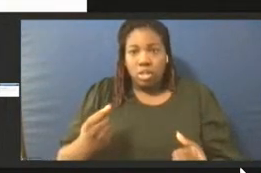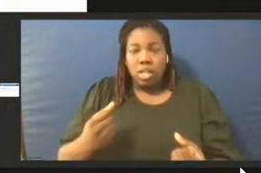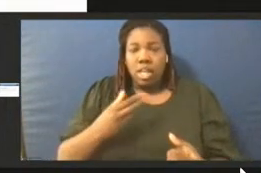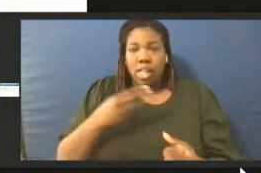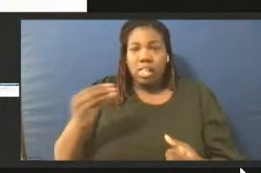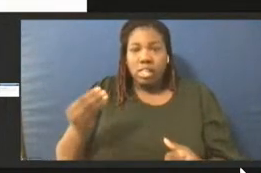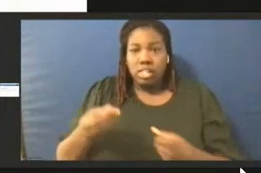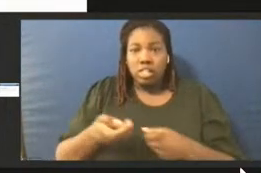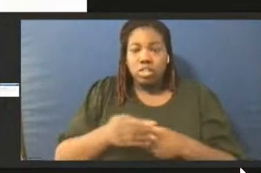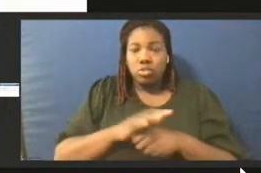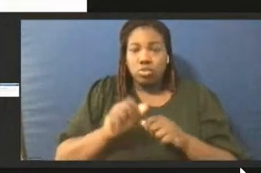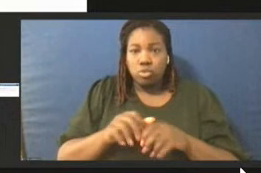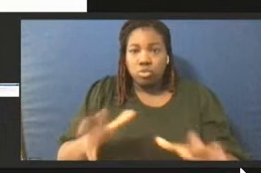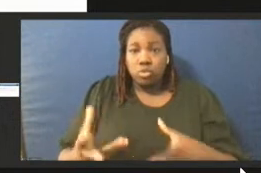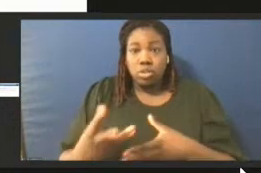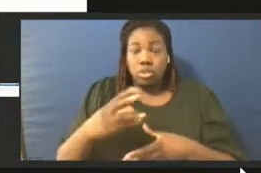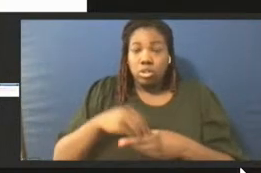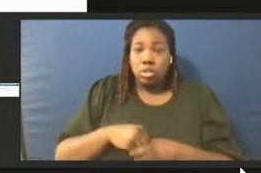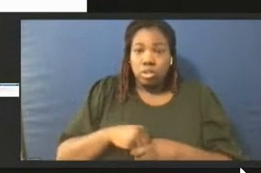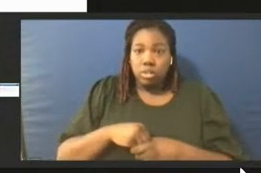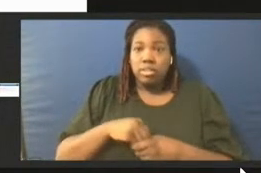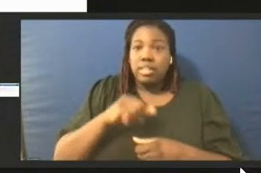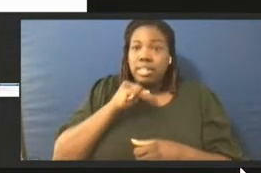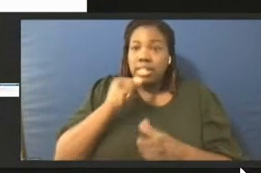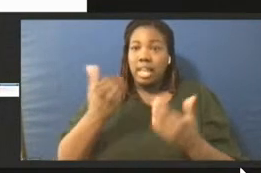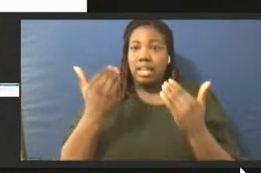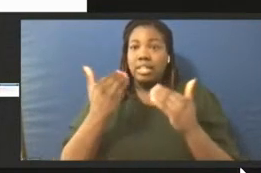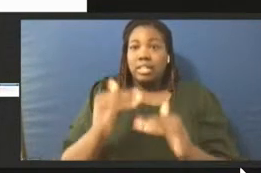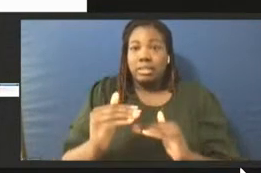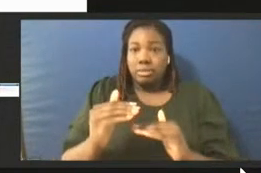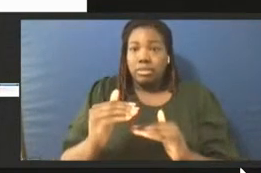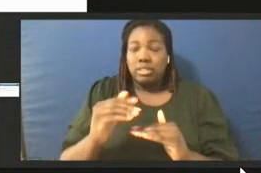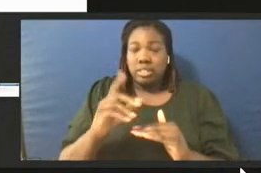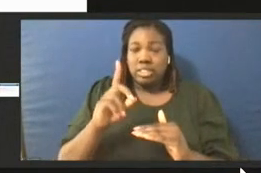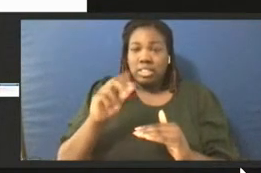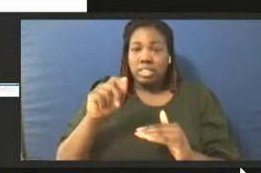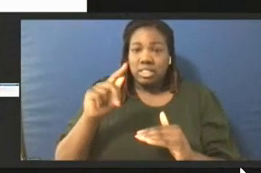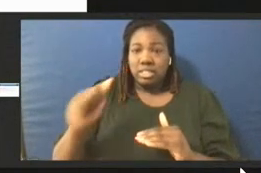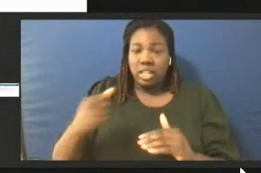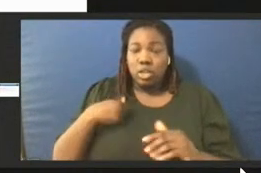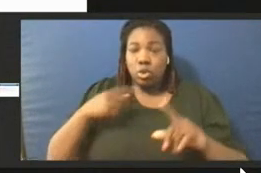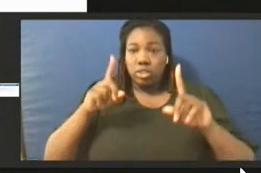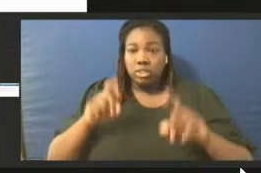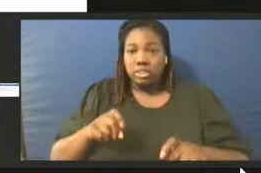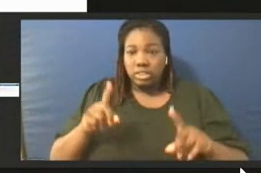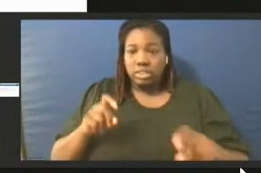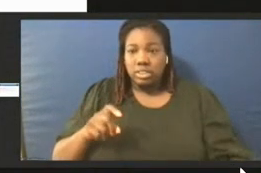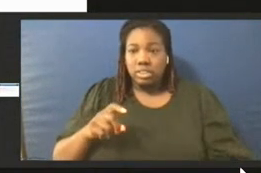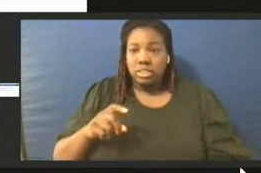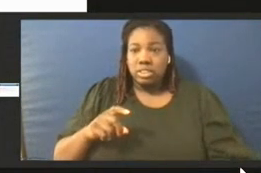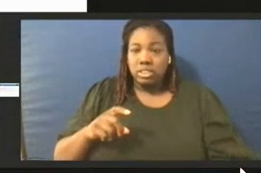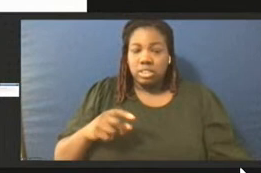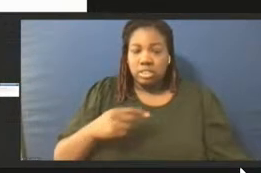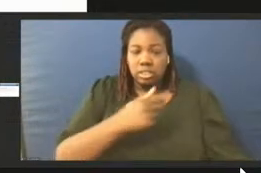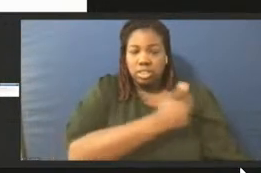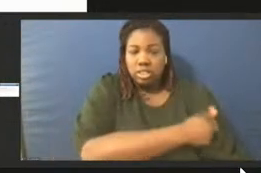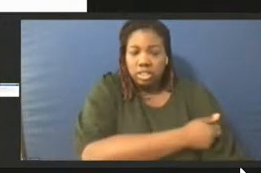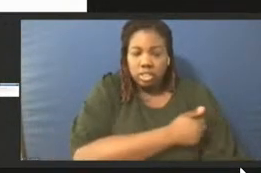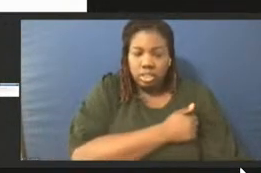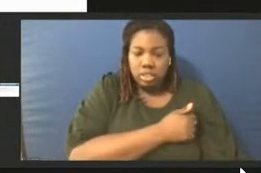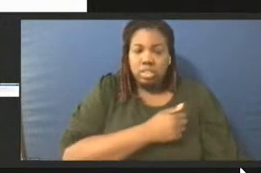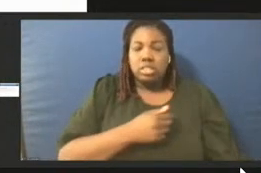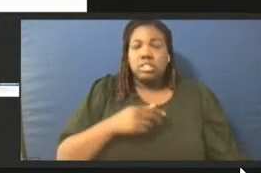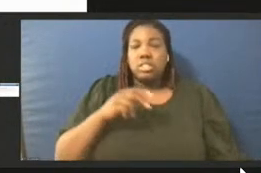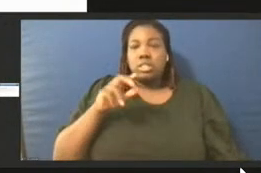COVID-19. So this would include, but not be limited to, data on testing, hospitalizations, prescriptions,